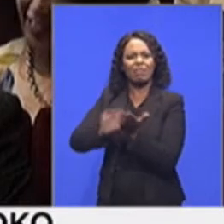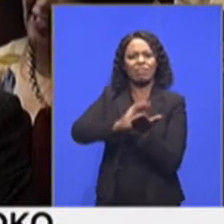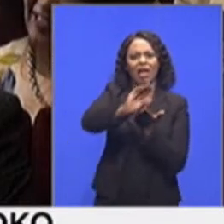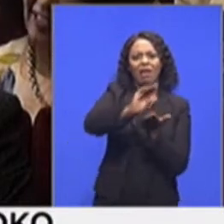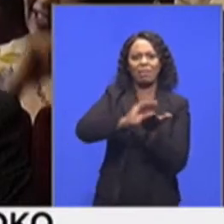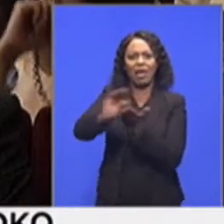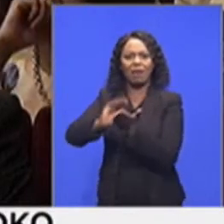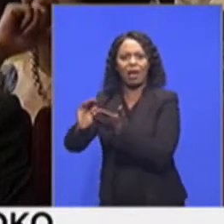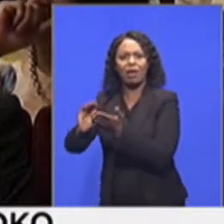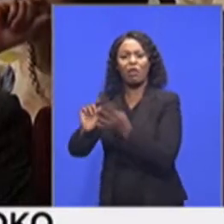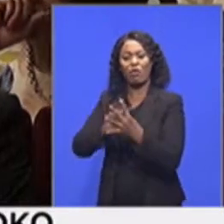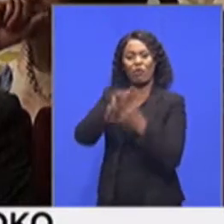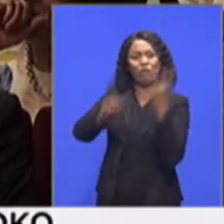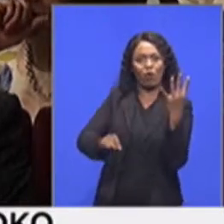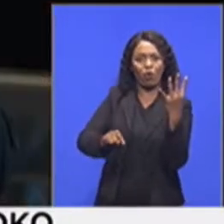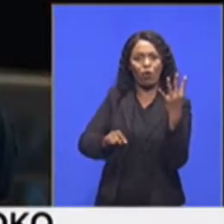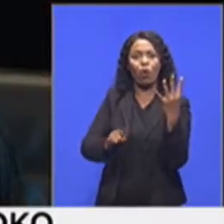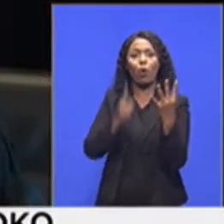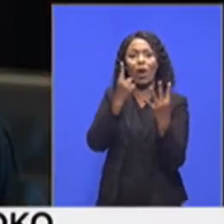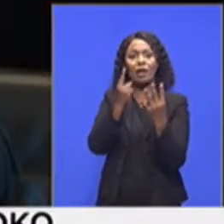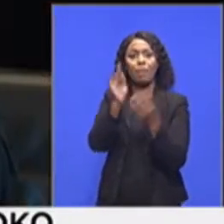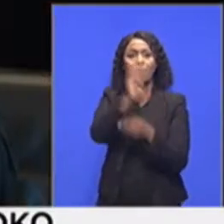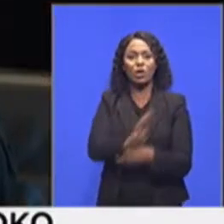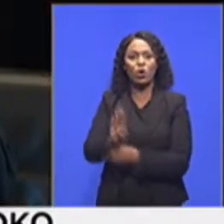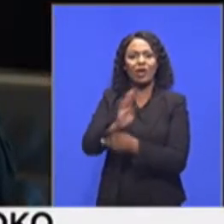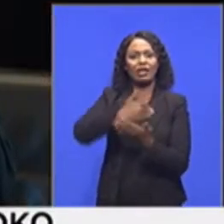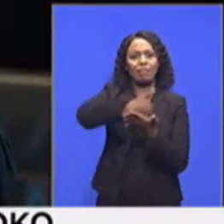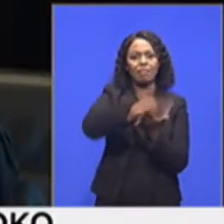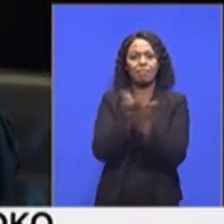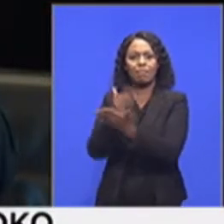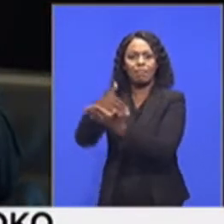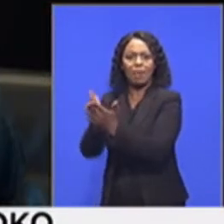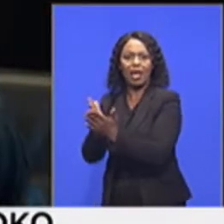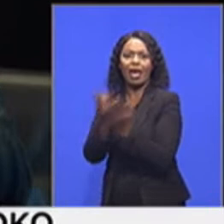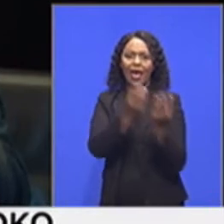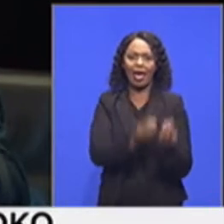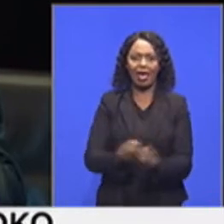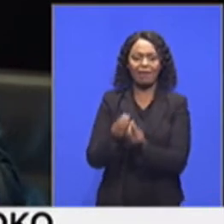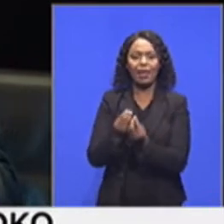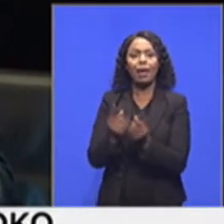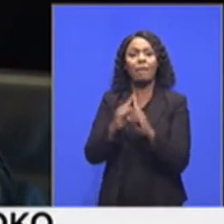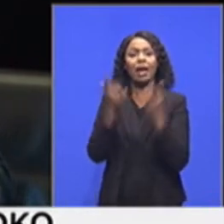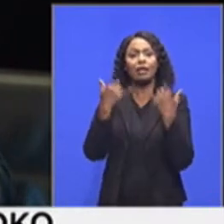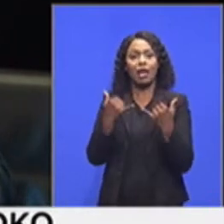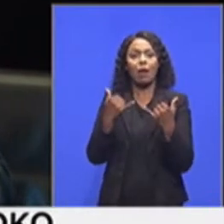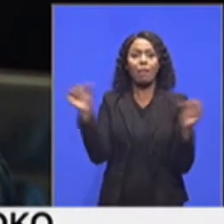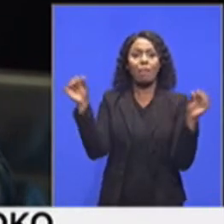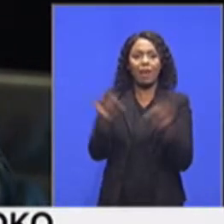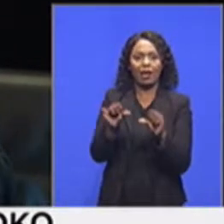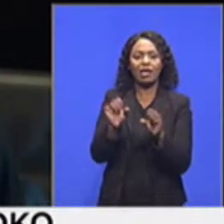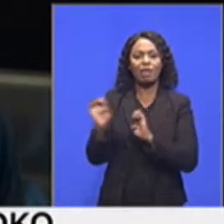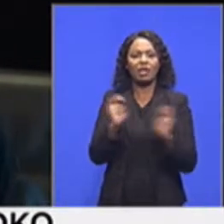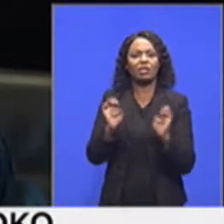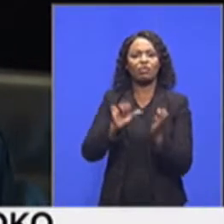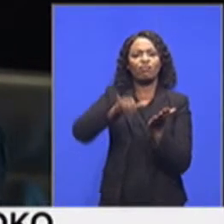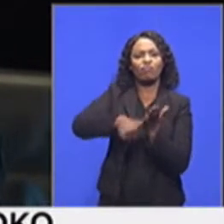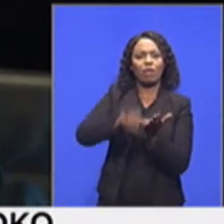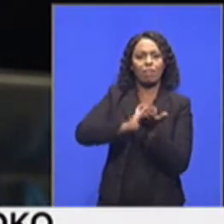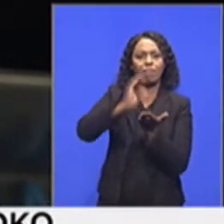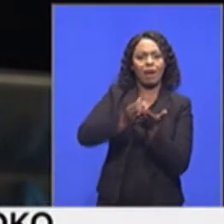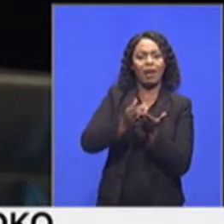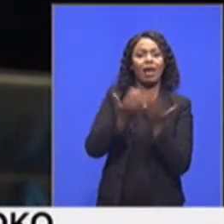That 1 billion was depleted, but during the adjustment estimate, we replenished that emergency grant, and we now